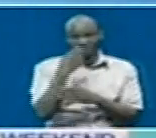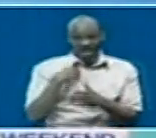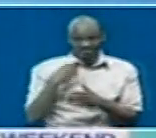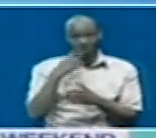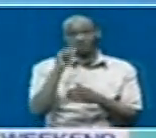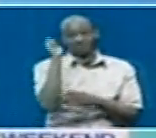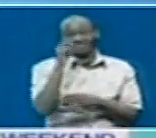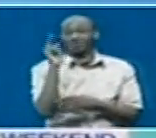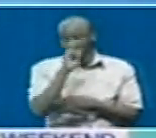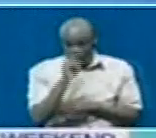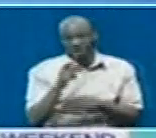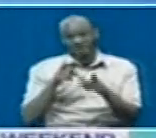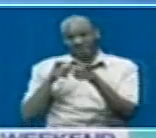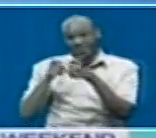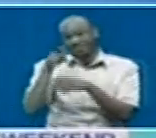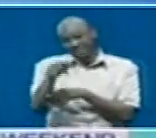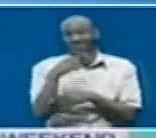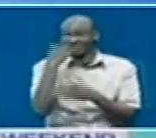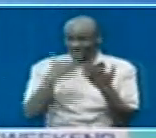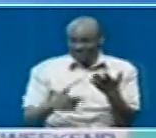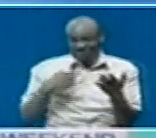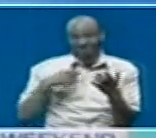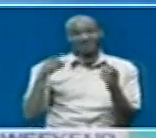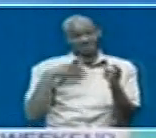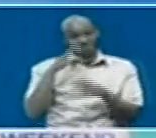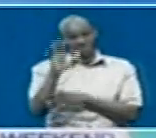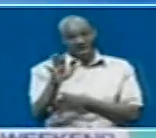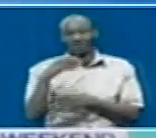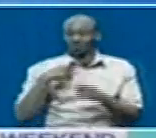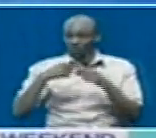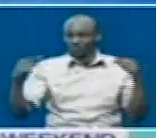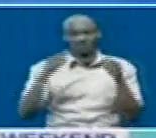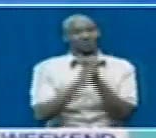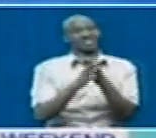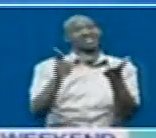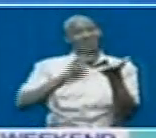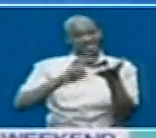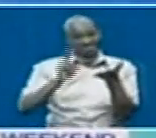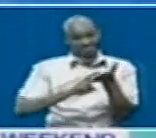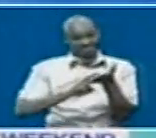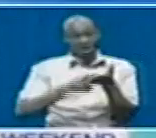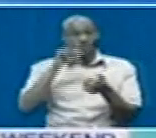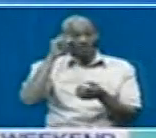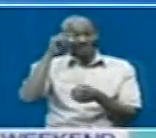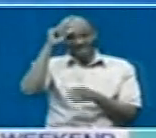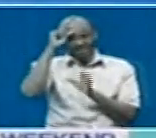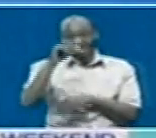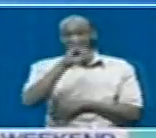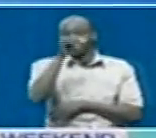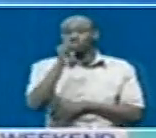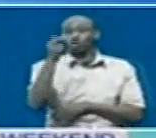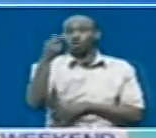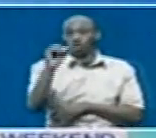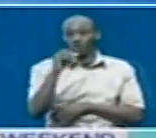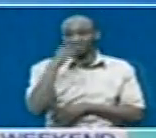attack on President Uhuru Kenyatta and a section of their counterparts opposed to the referendum. Mombasa Governor Hassan Joho has accused the state of a